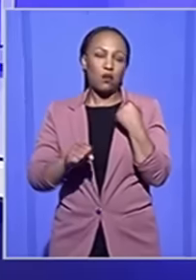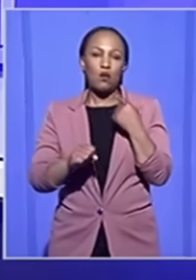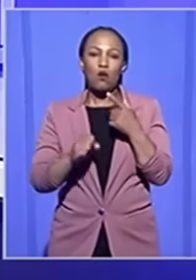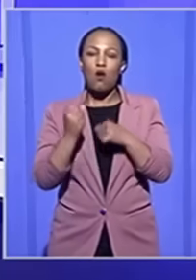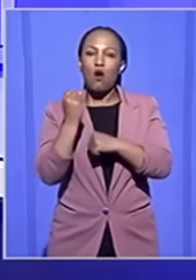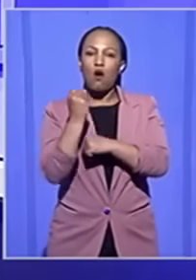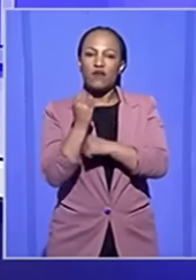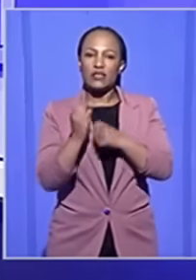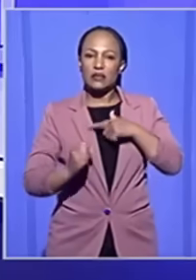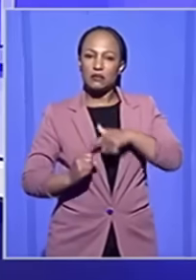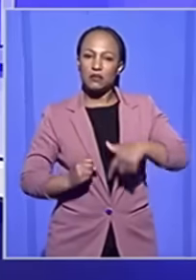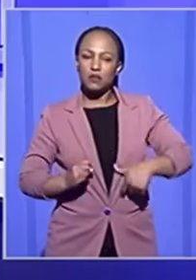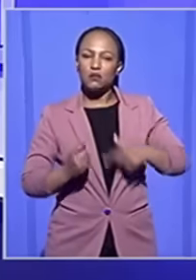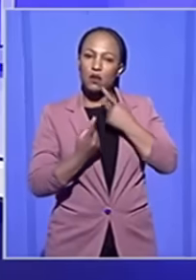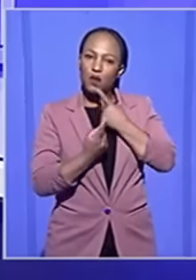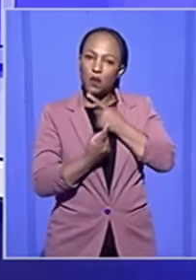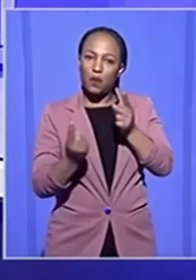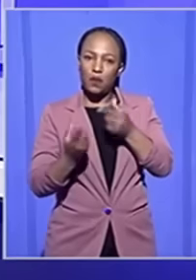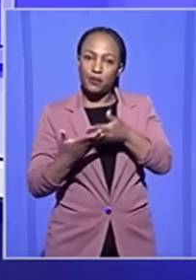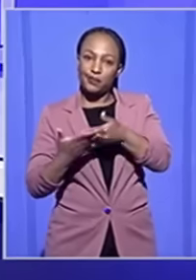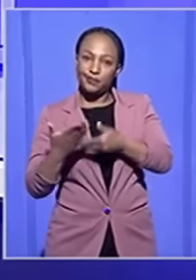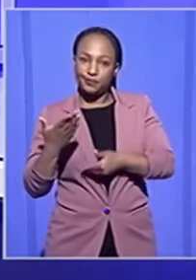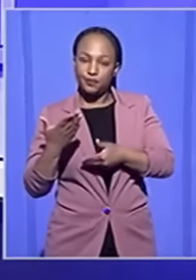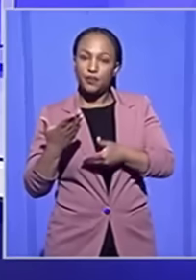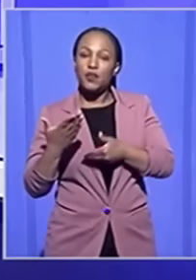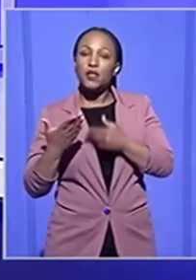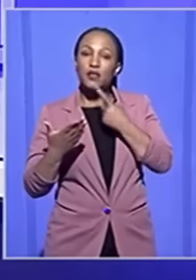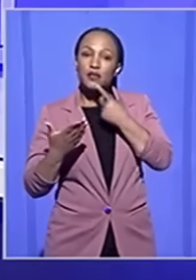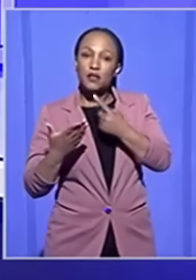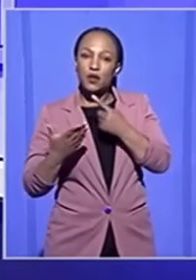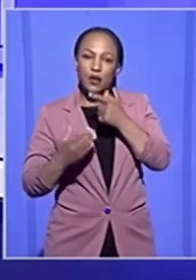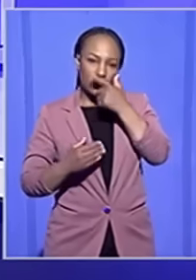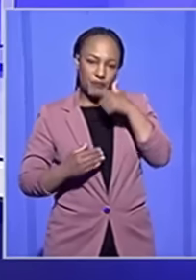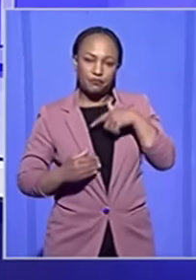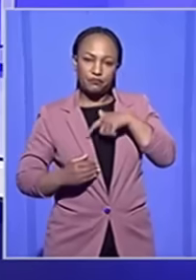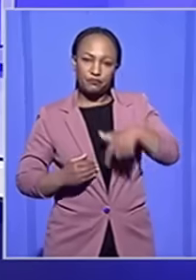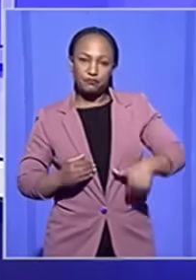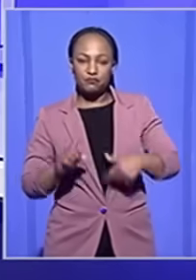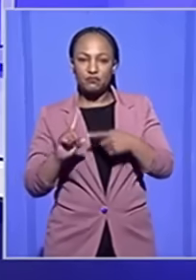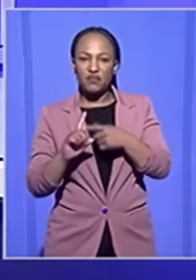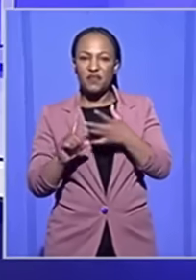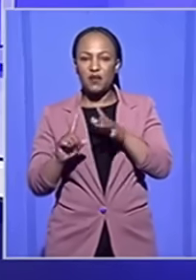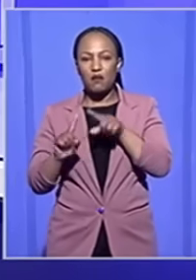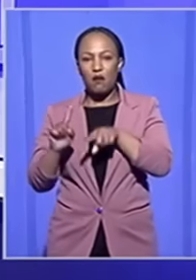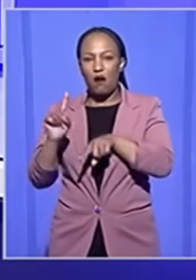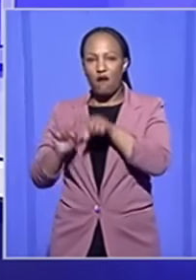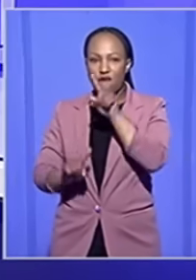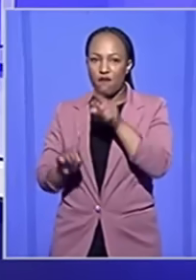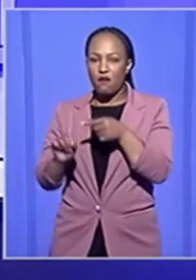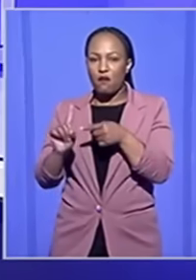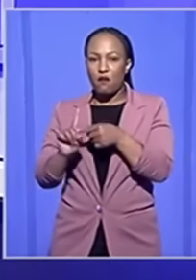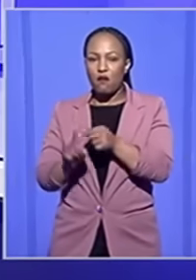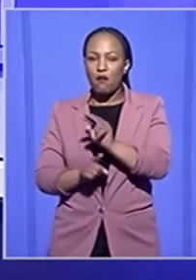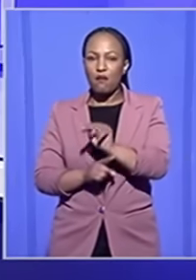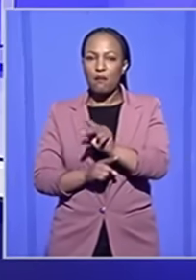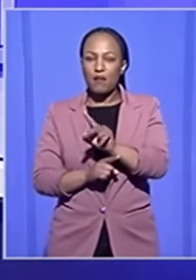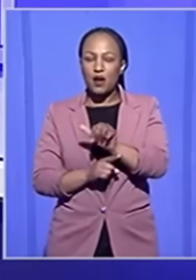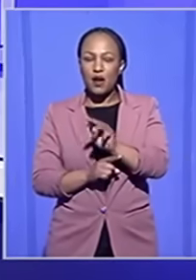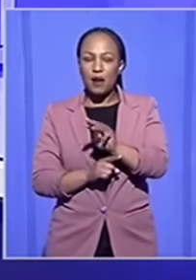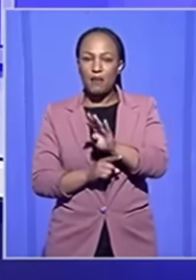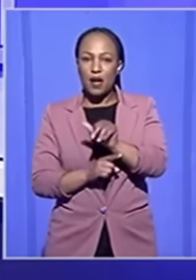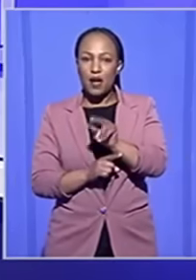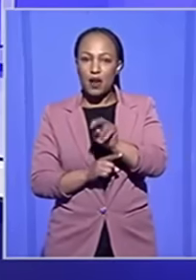ya mopresidente e tlhalosang gore mopresidente Cyril Ramaphosa o ntshitseng Kabane mo maemong le go tsenya Manamela.